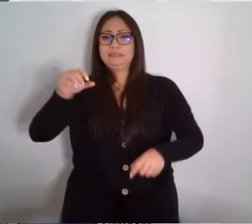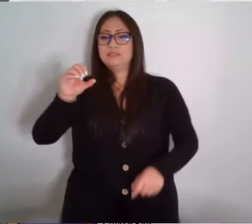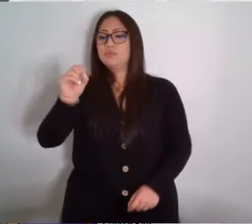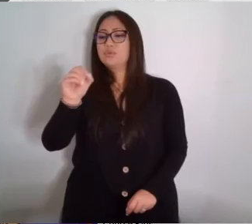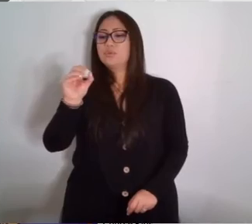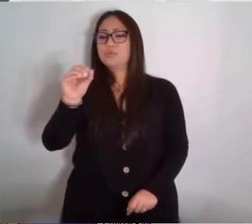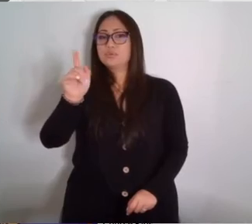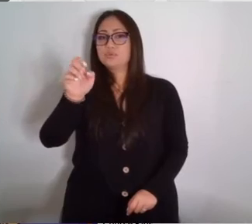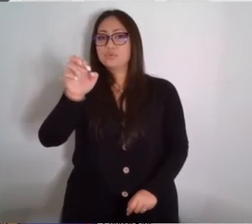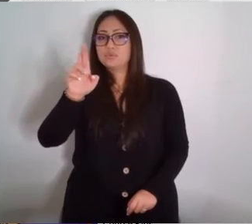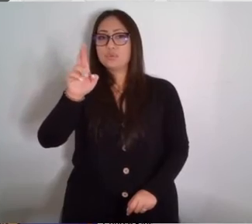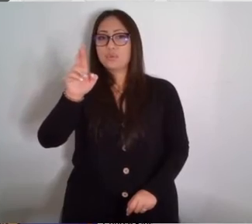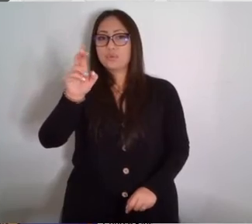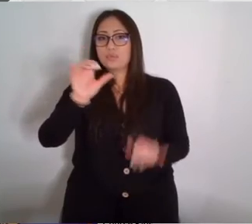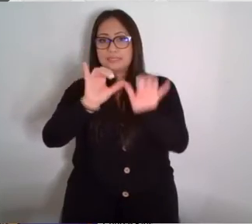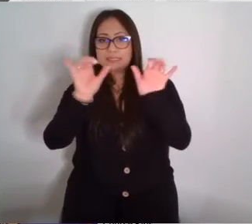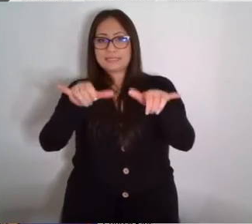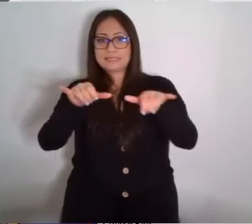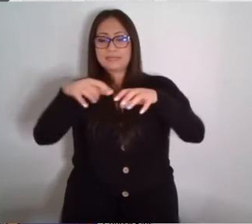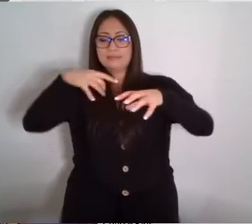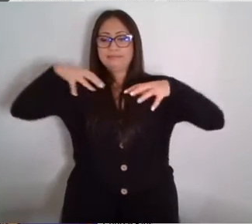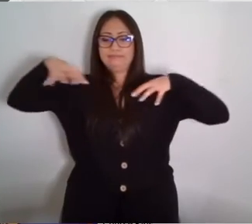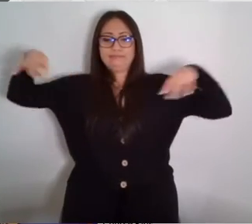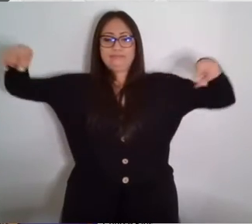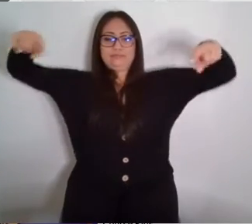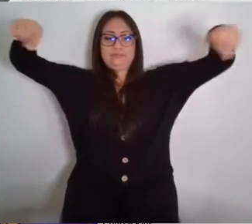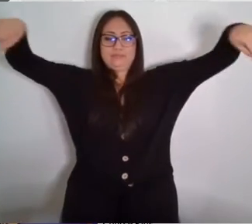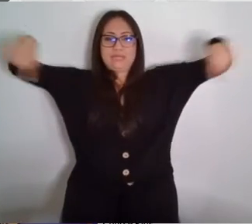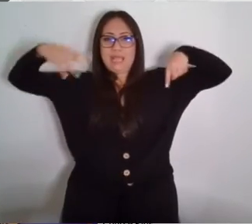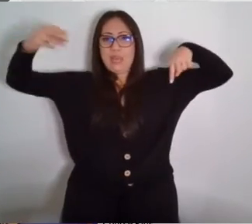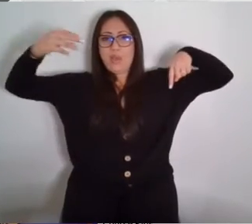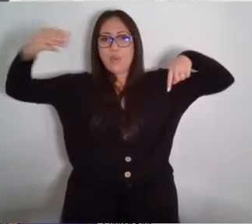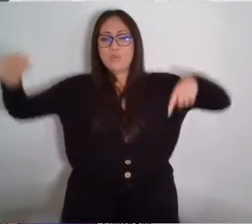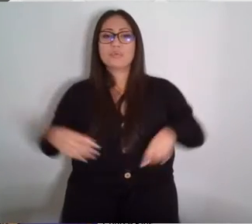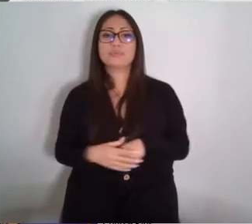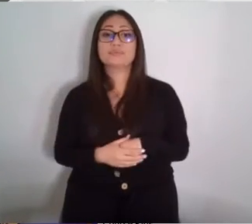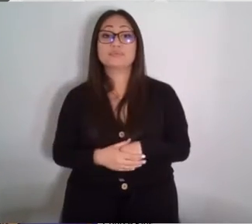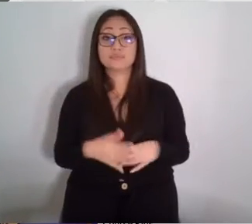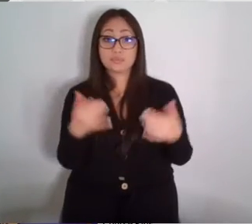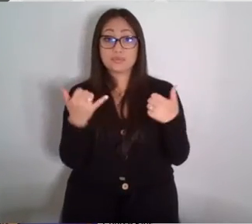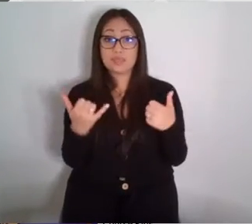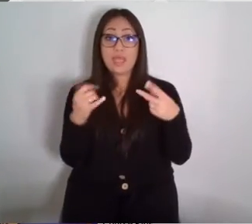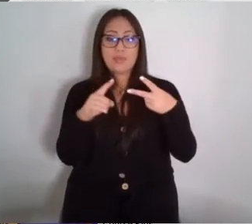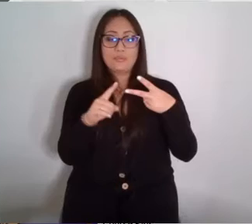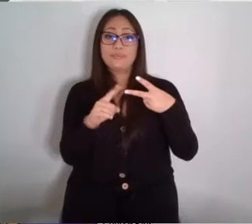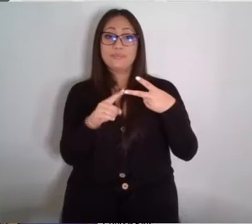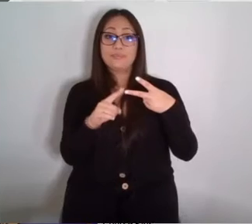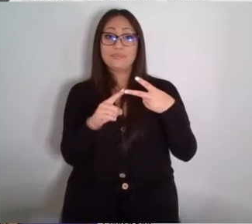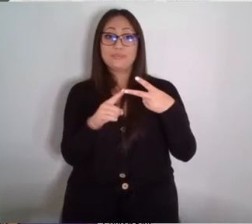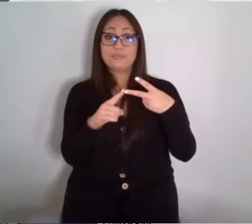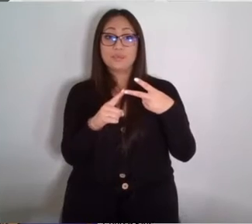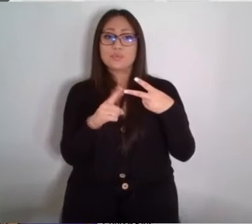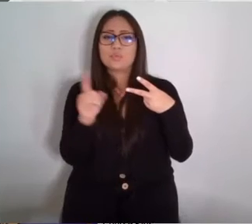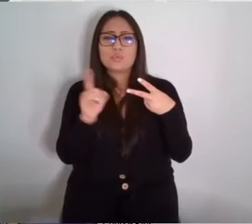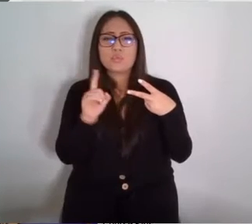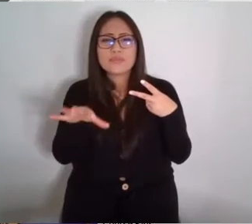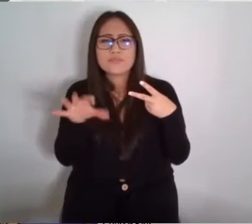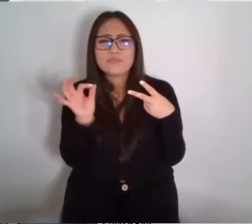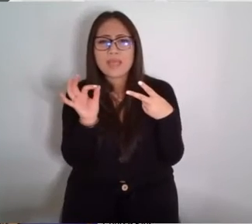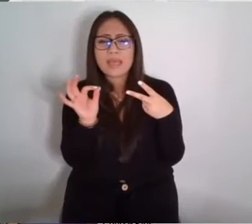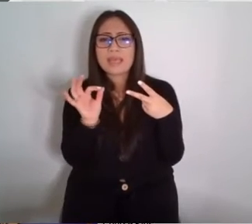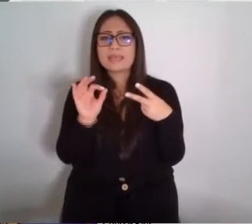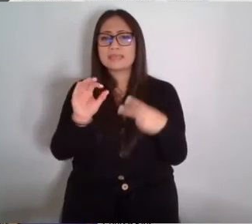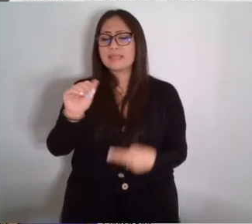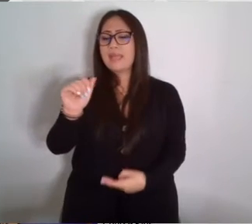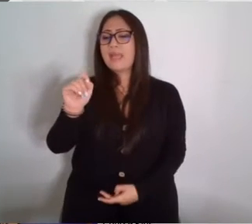Earth. Asteroids. Most asteroids are found between the planets Mars and Jupiter in an area called the asteroid belt. There are a lot